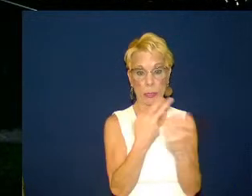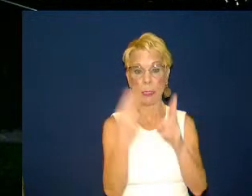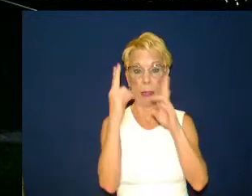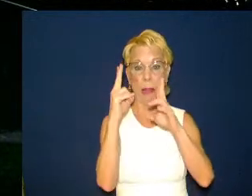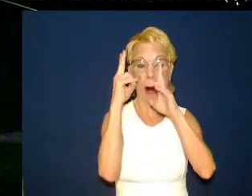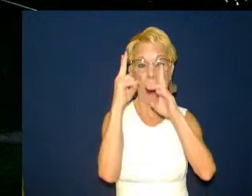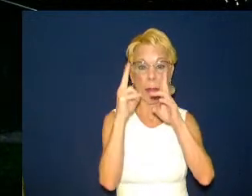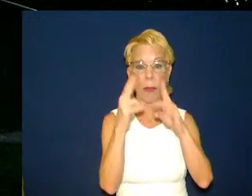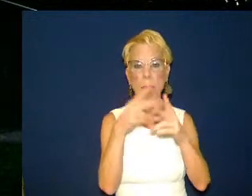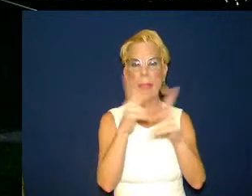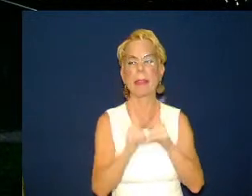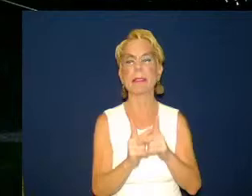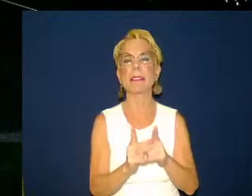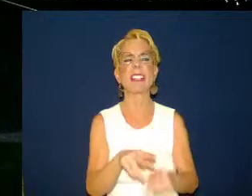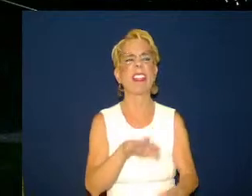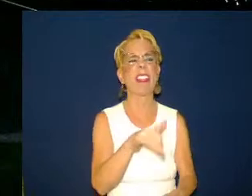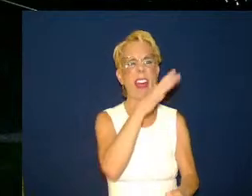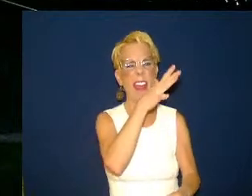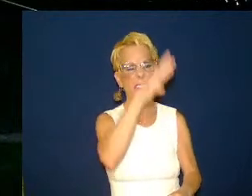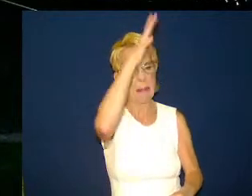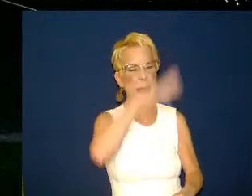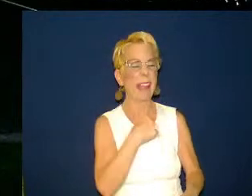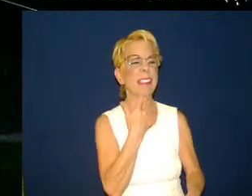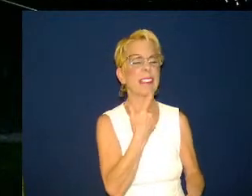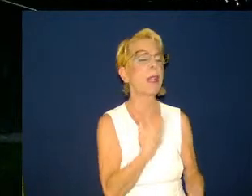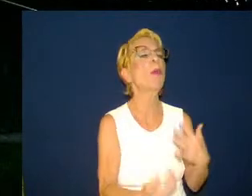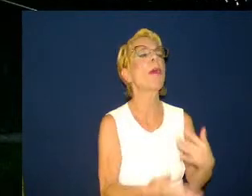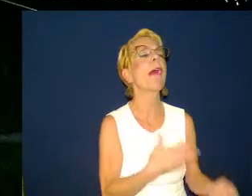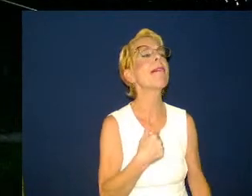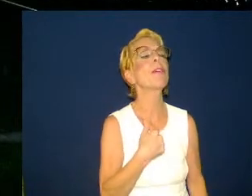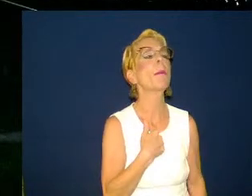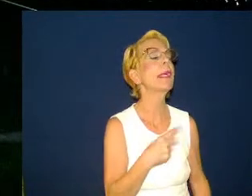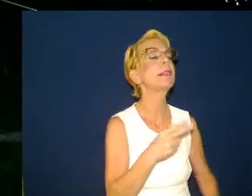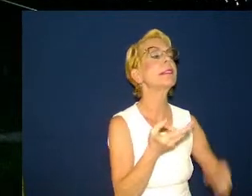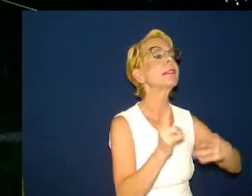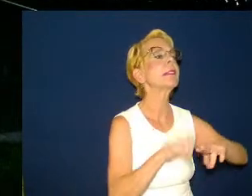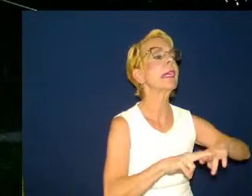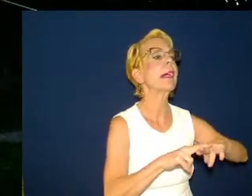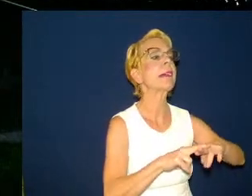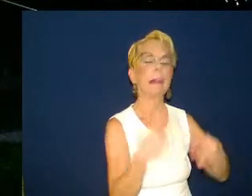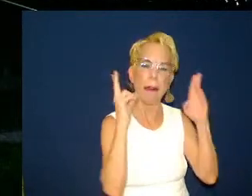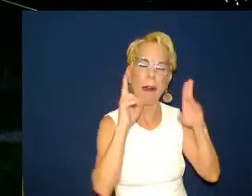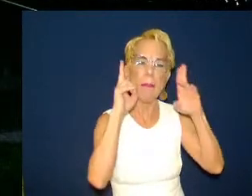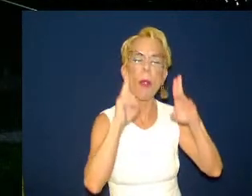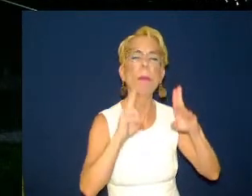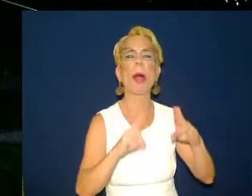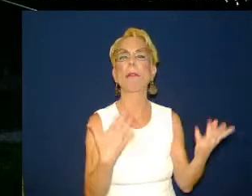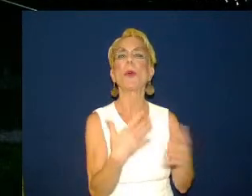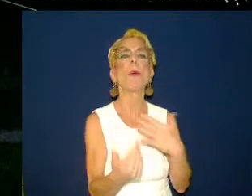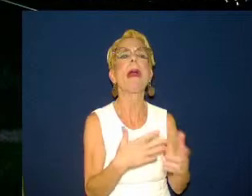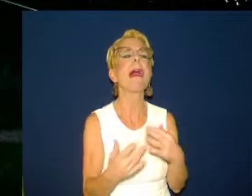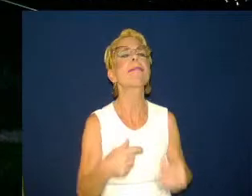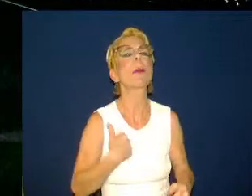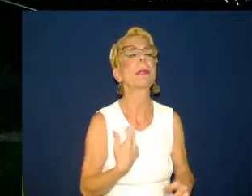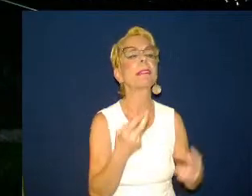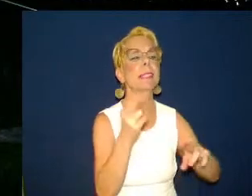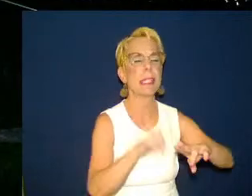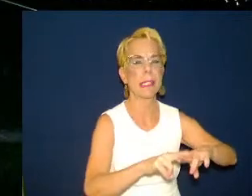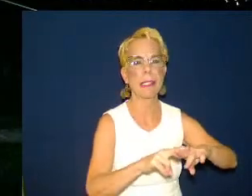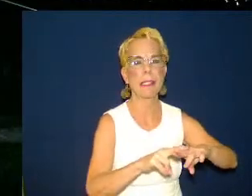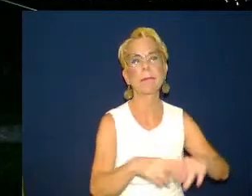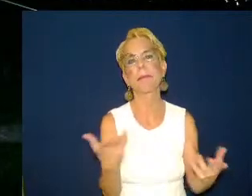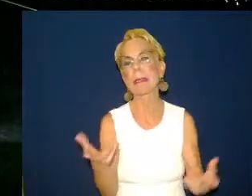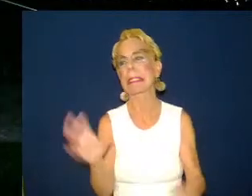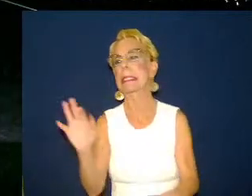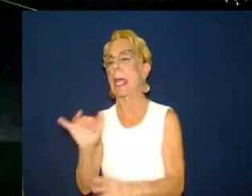that died for our sins. Amen? That no matter where Jesus is the head of the table. Amen. And the only way that we're going to